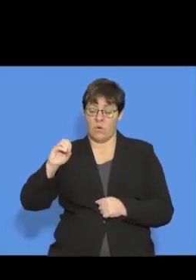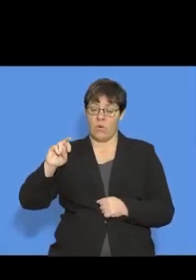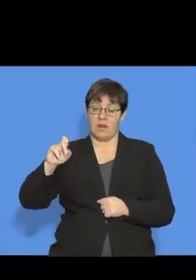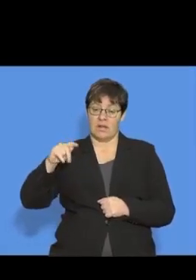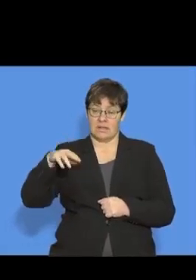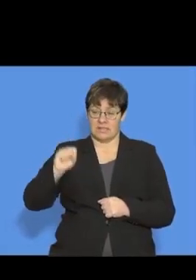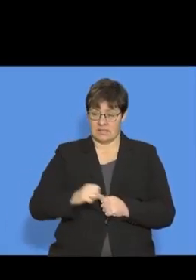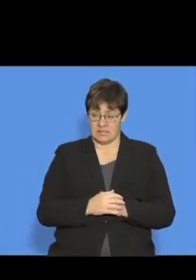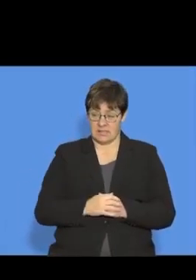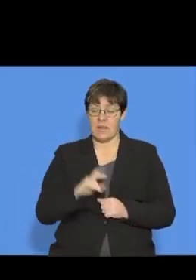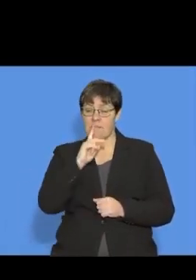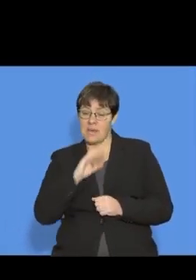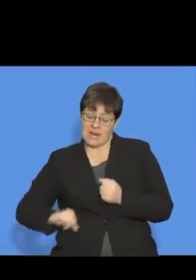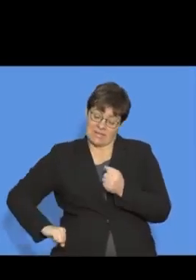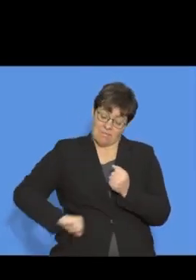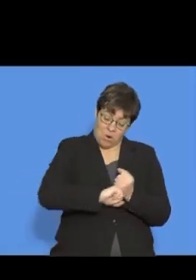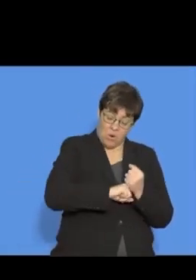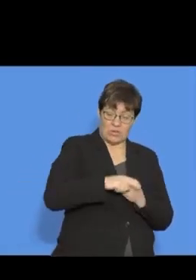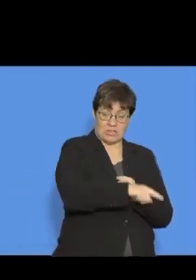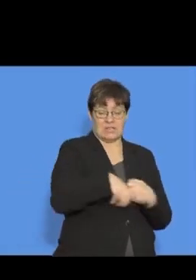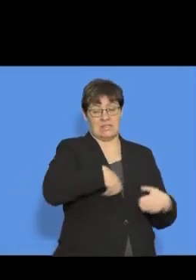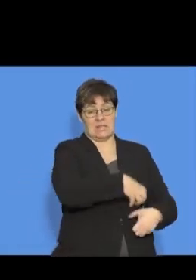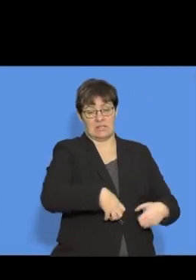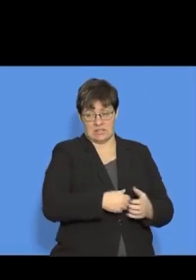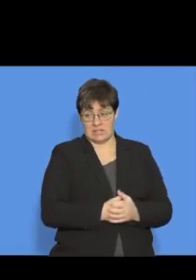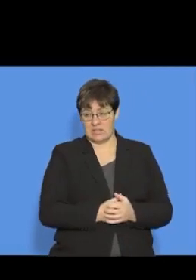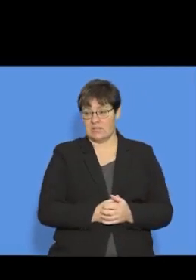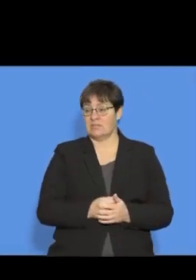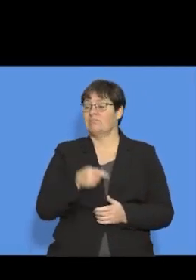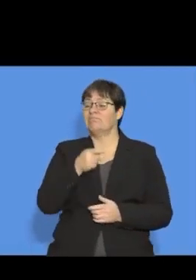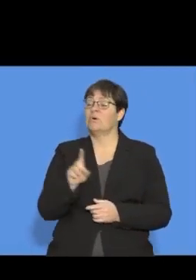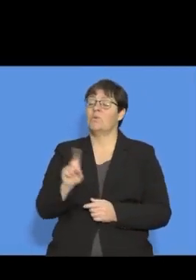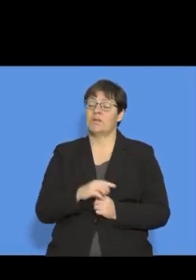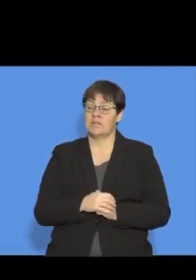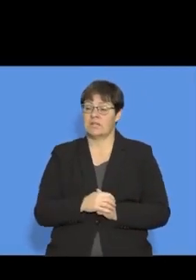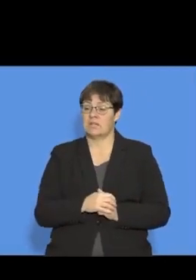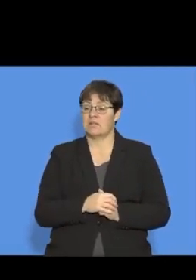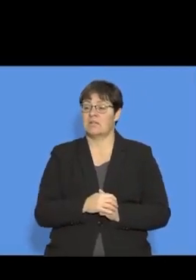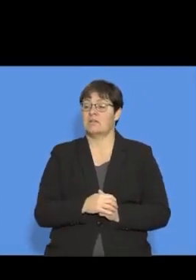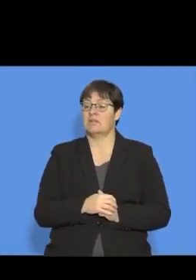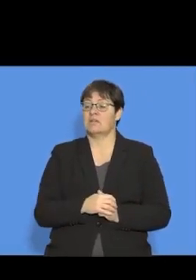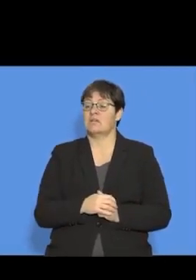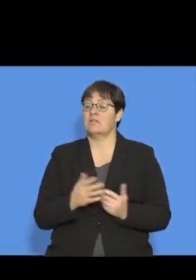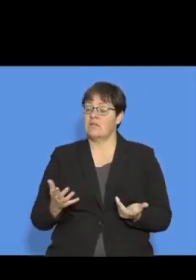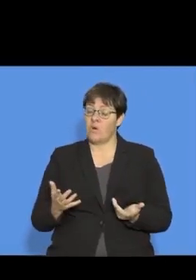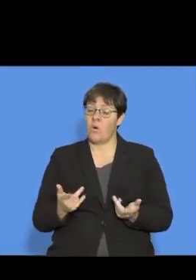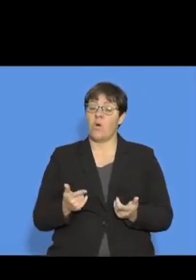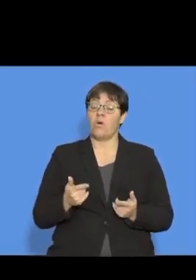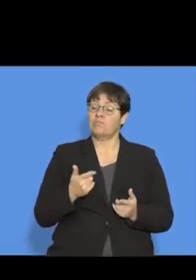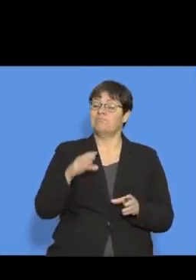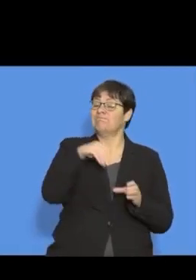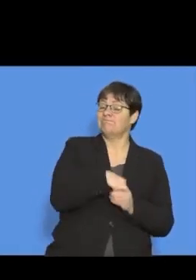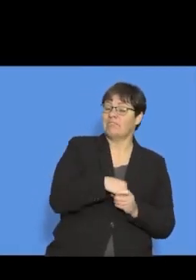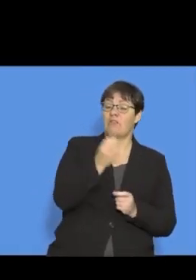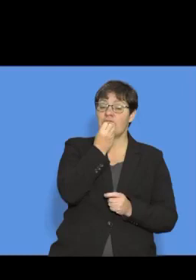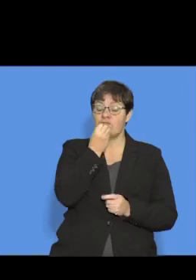and accessory to aid the process of digestion. So these accessory organs aid digestion, but do not actually